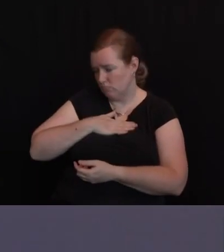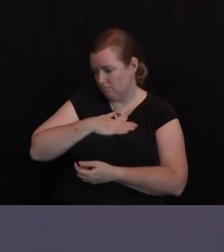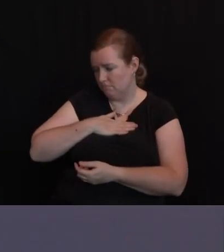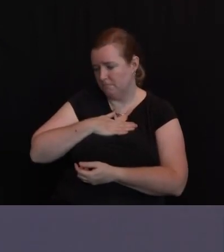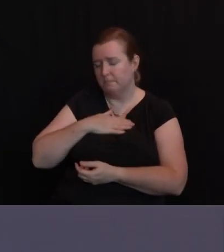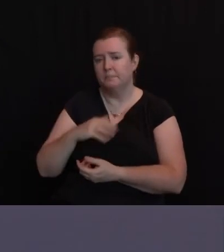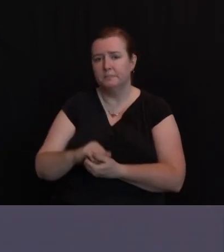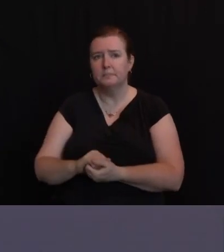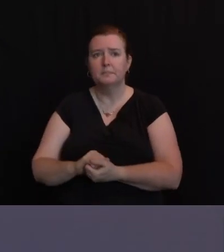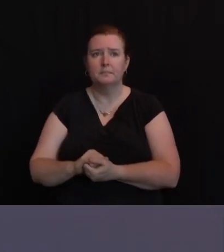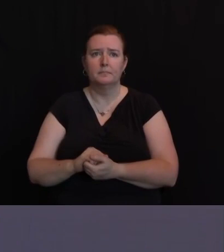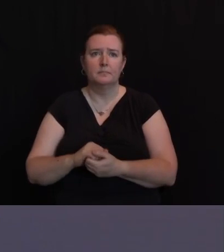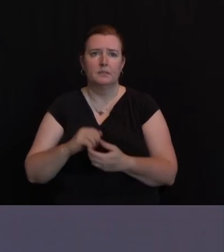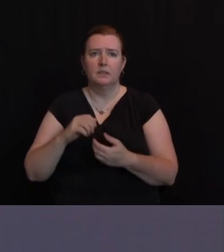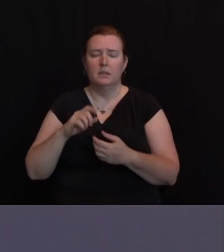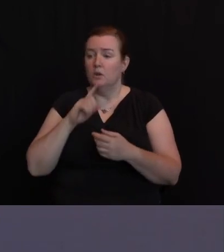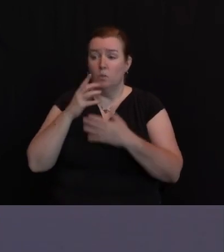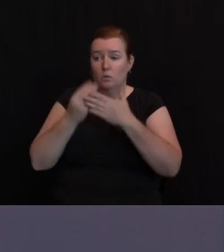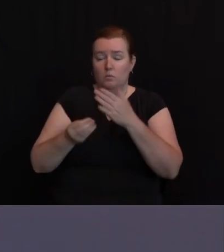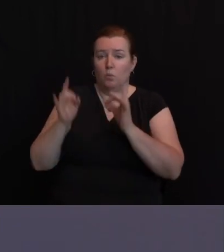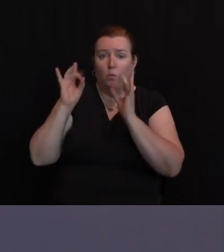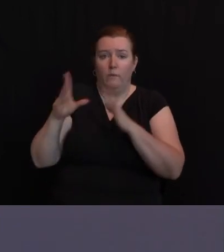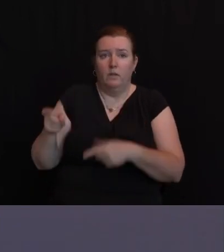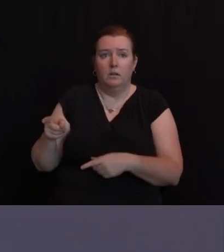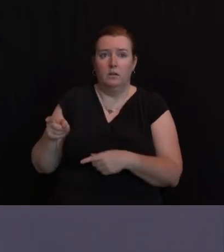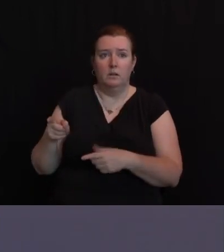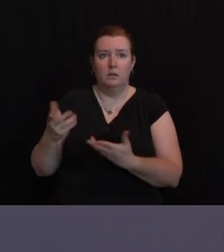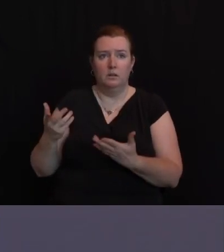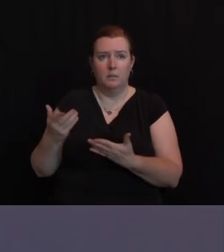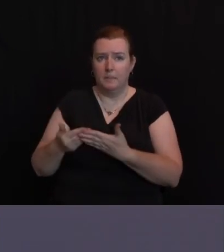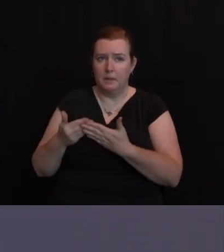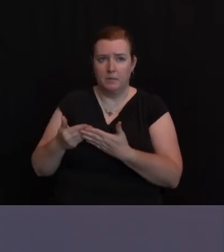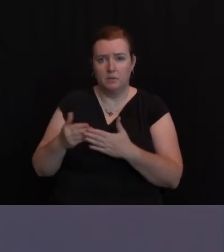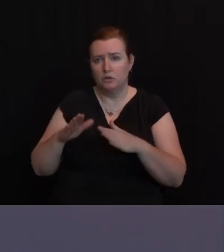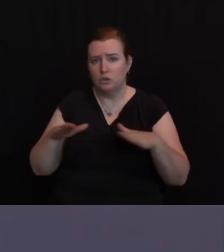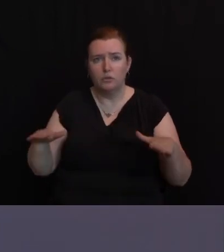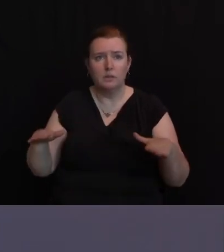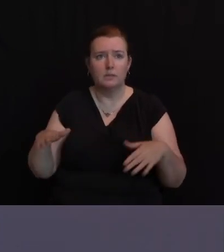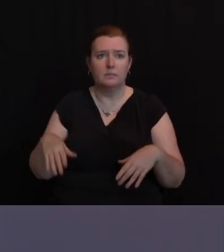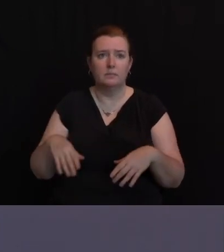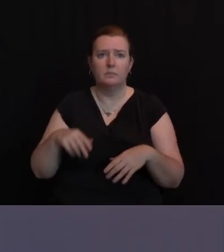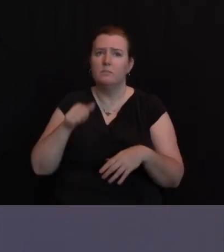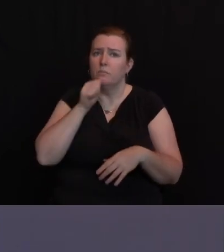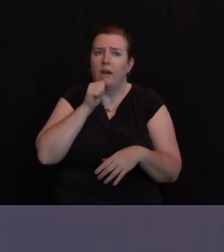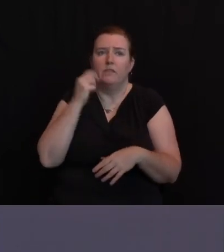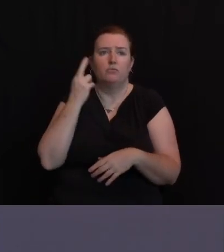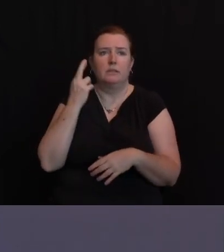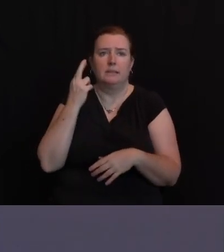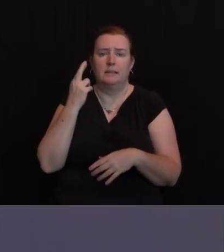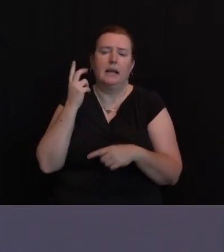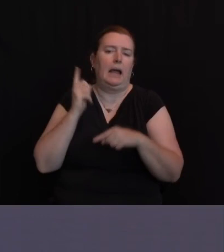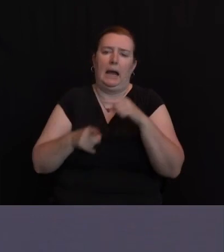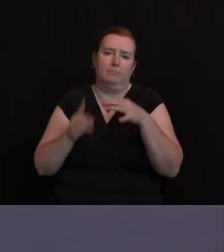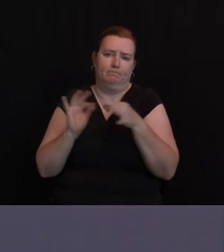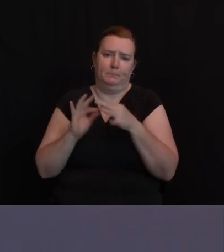particularly young children, we're not, for privacy purposes, we're going to leave it just at where you said it.